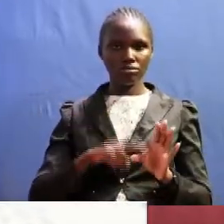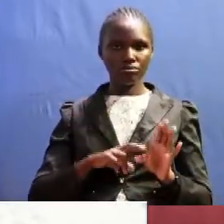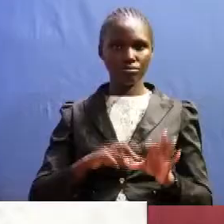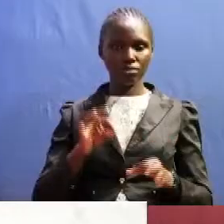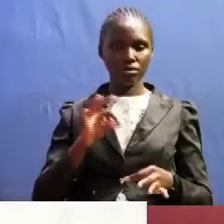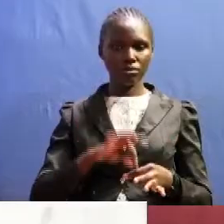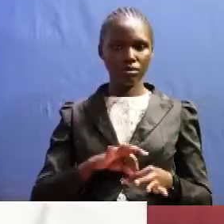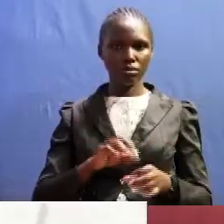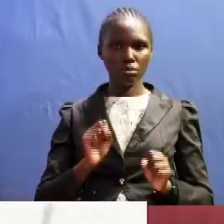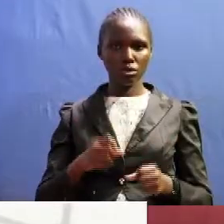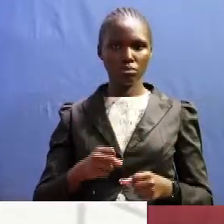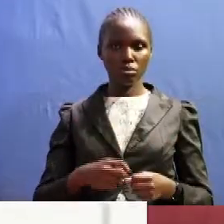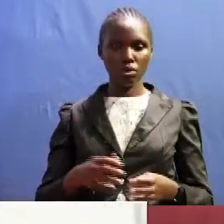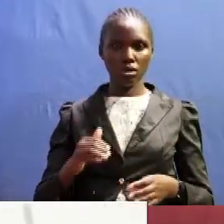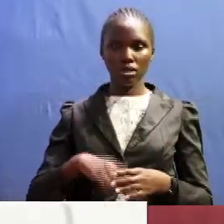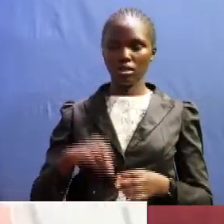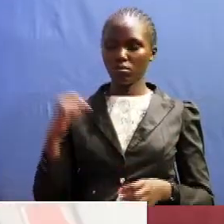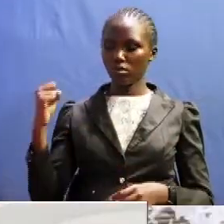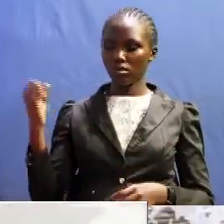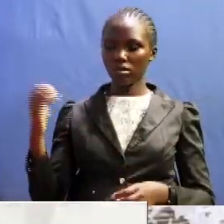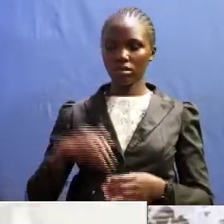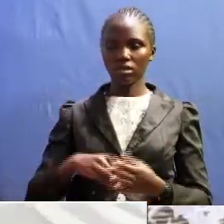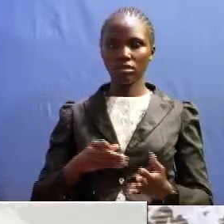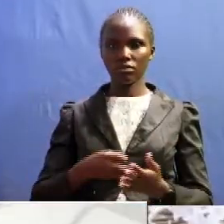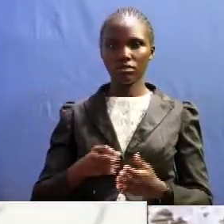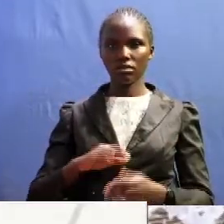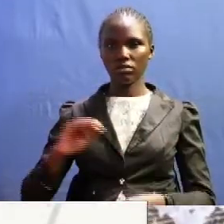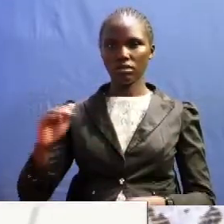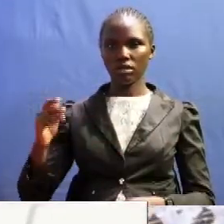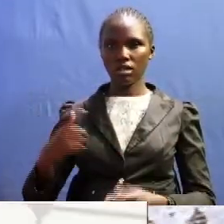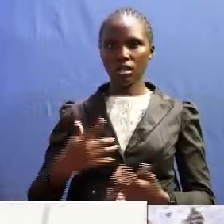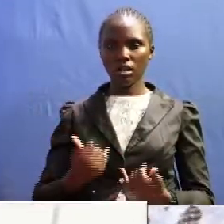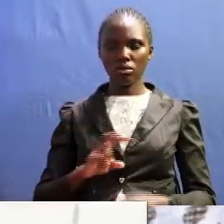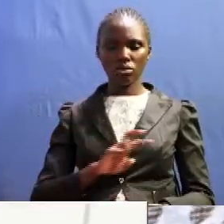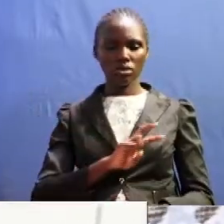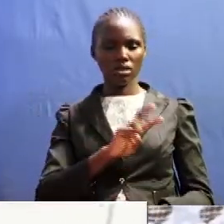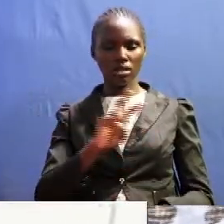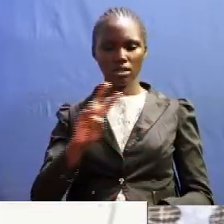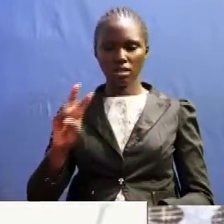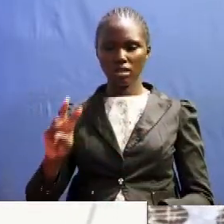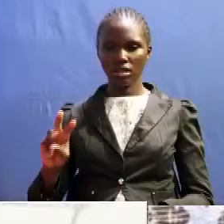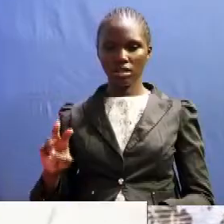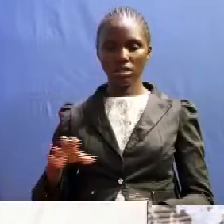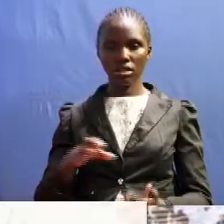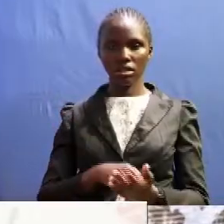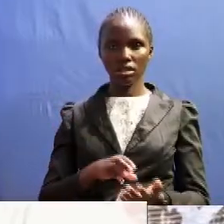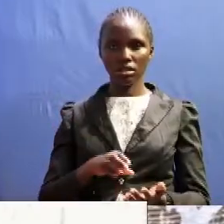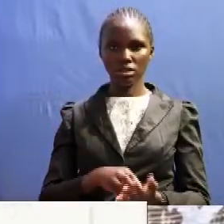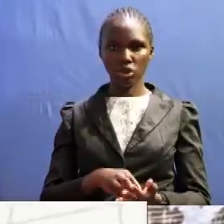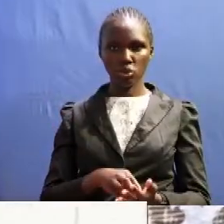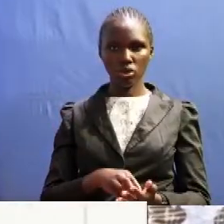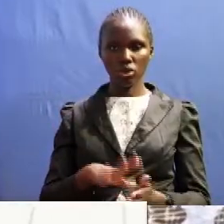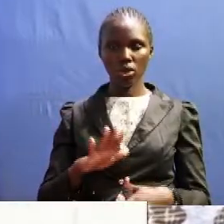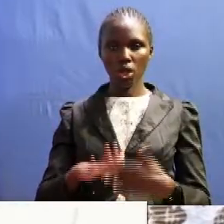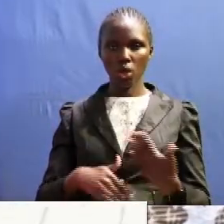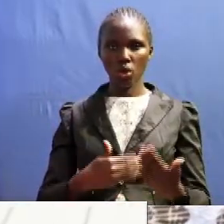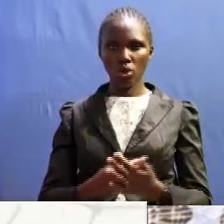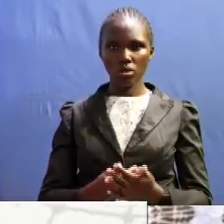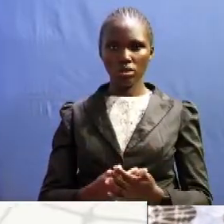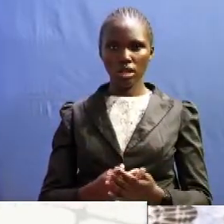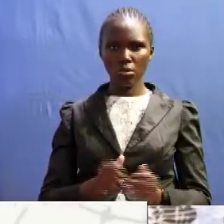wao waache kuweka siasa kwa pesa ya kaunti. We are trying to look at this whole scenario and there is nothing that is adding